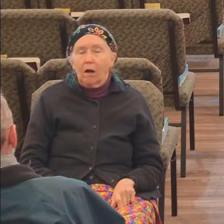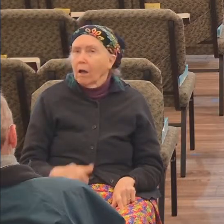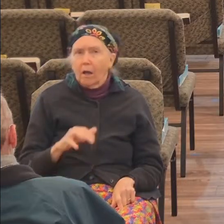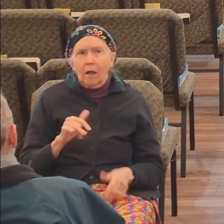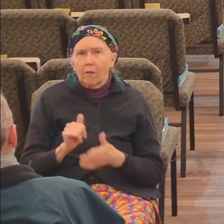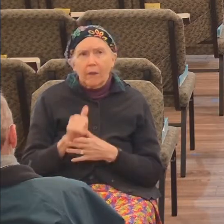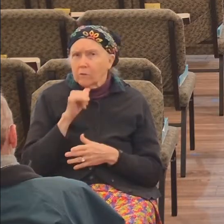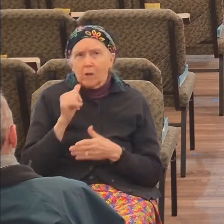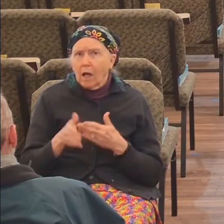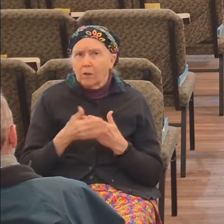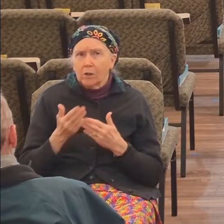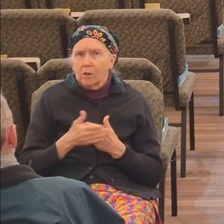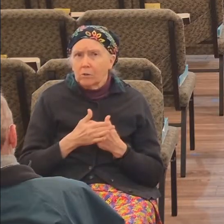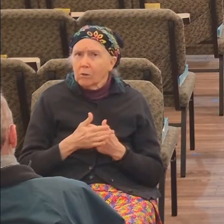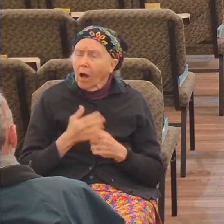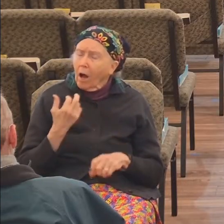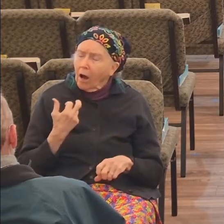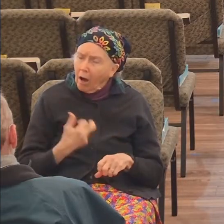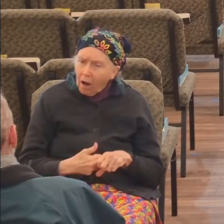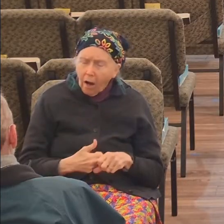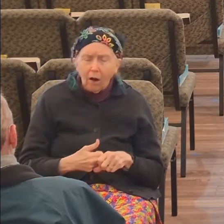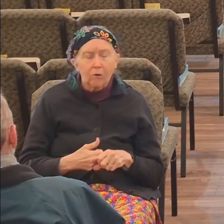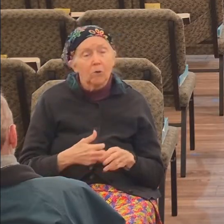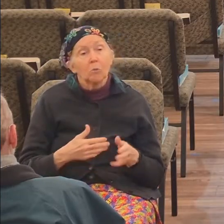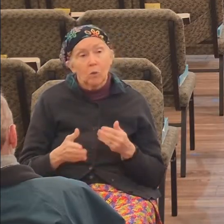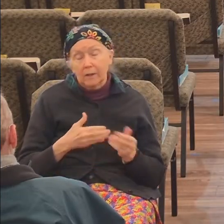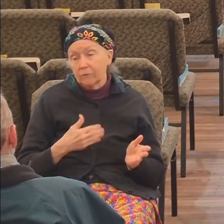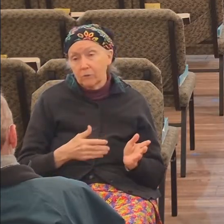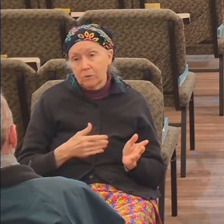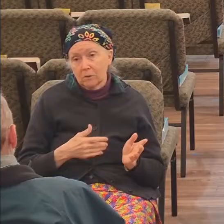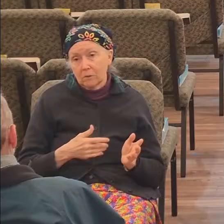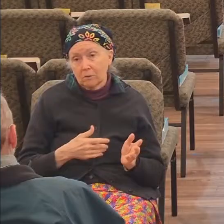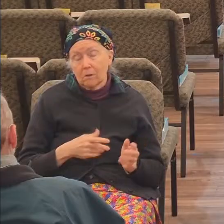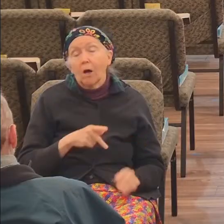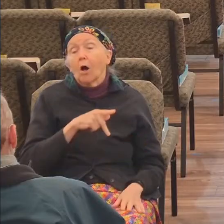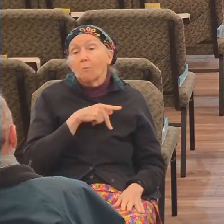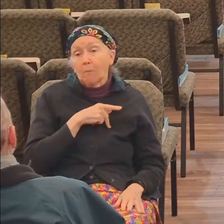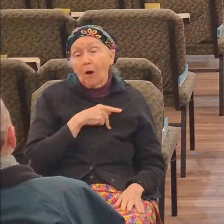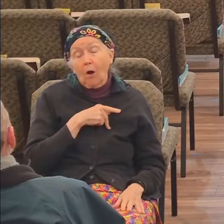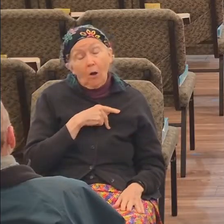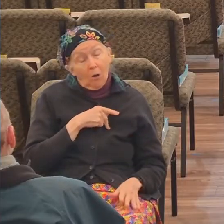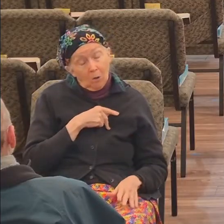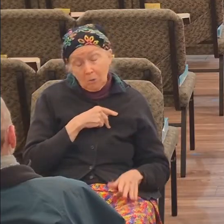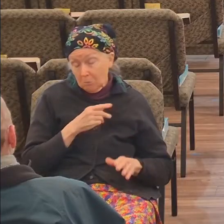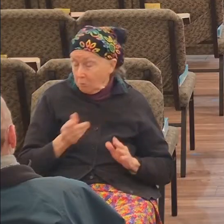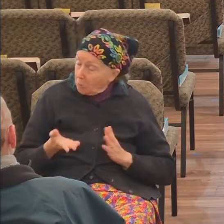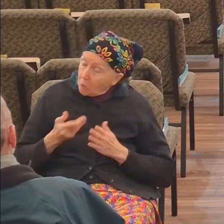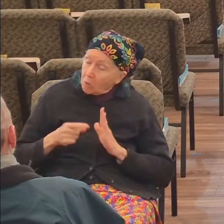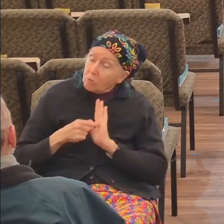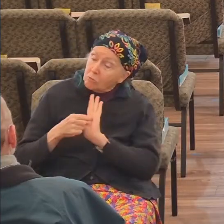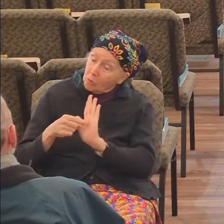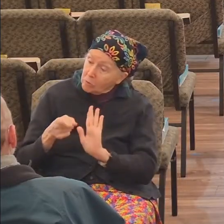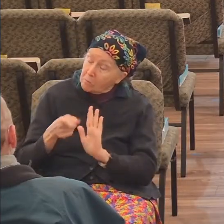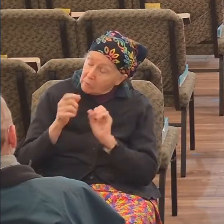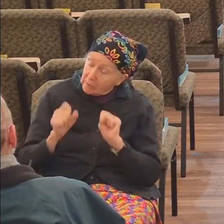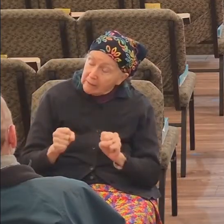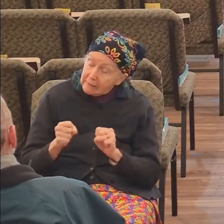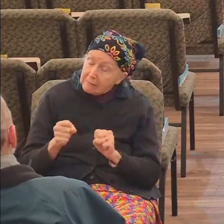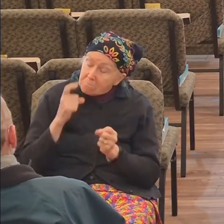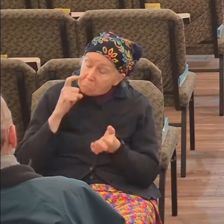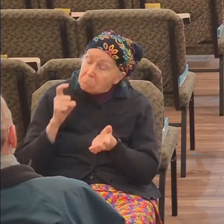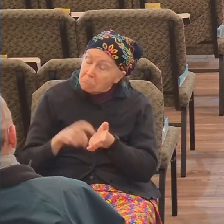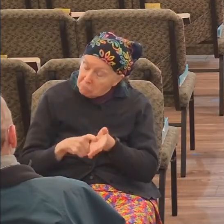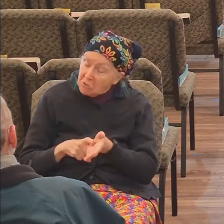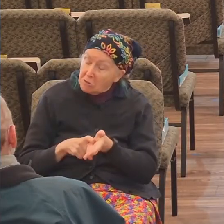was hard. That was traumatic, or whatever it is, okay? Paul is putting that before them so they can see that, okay? So it's very helpful.